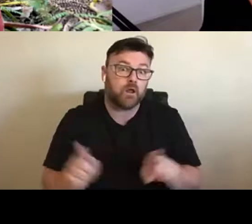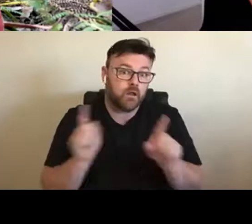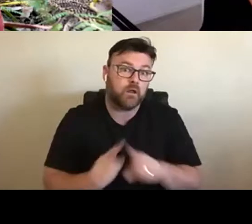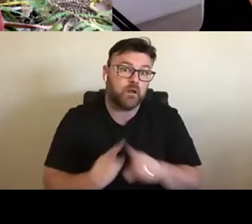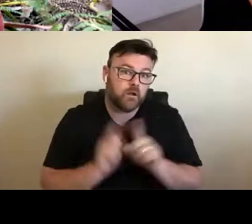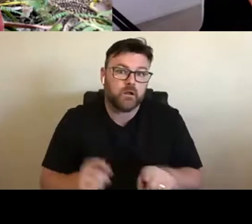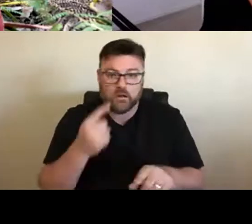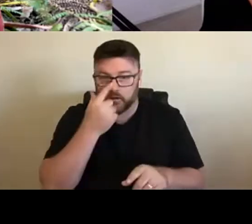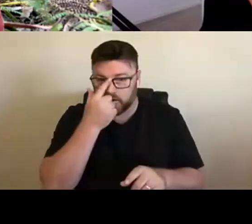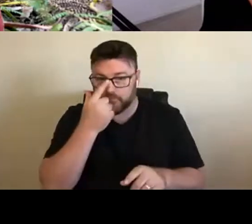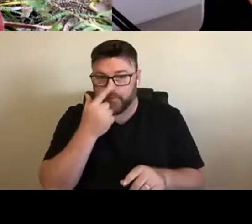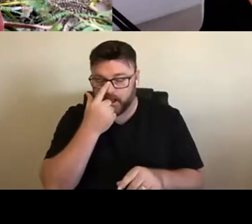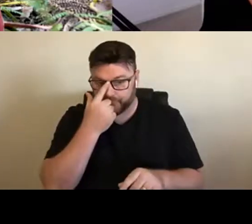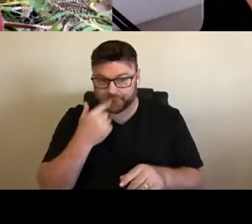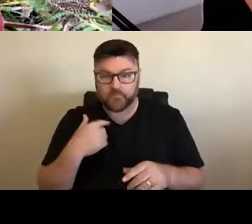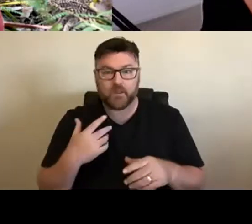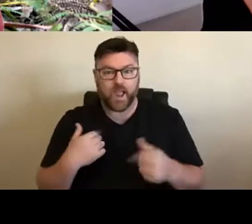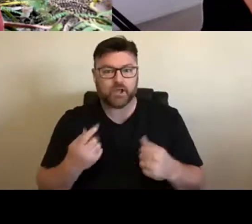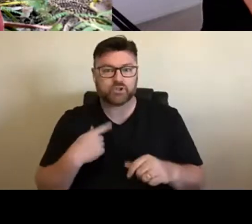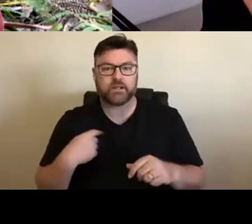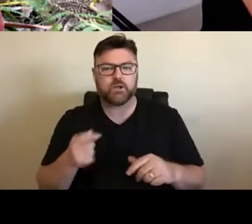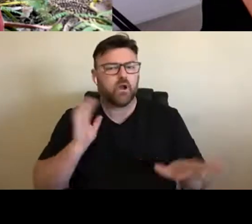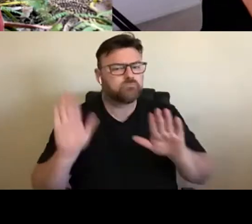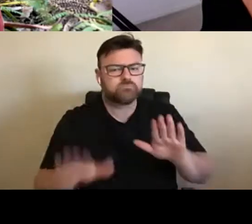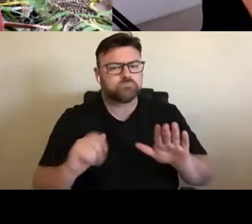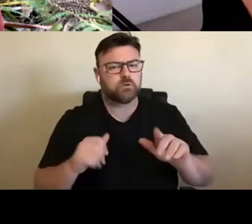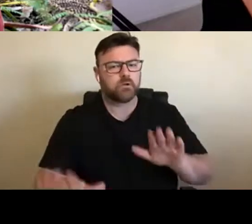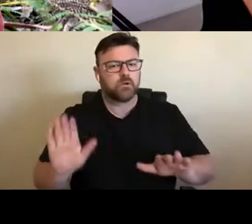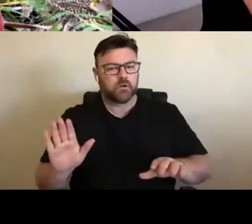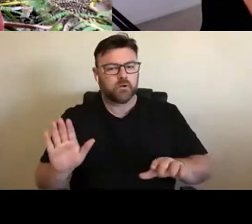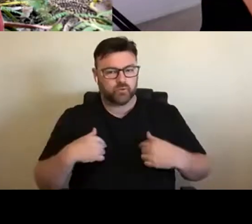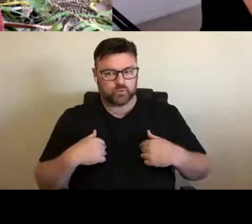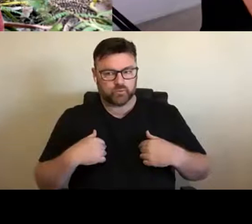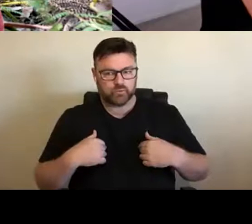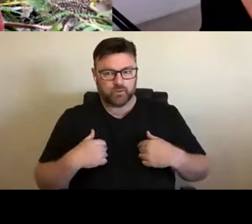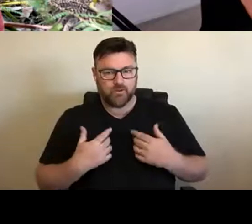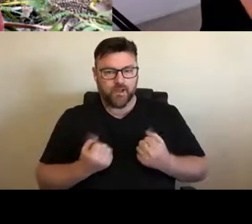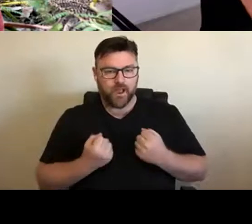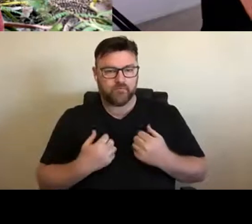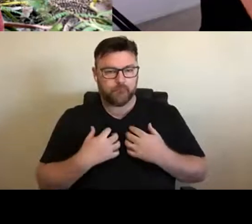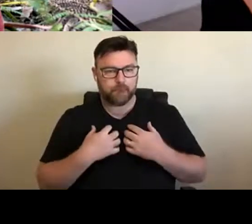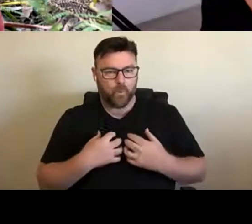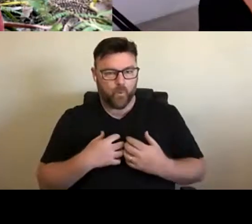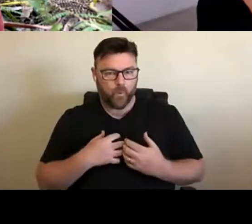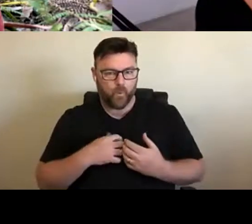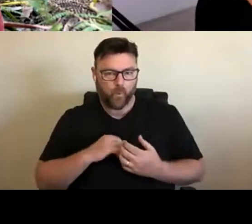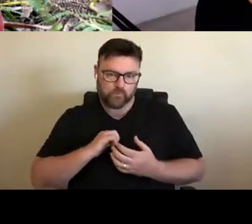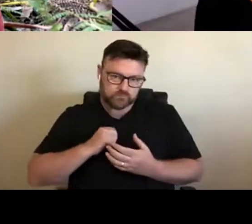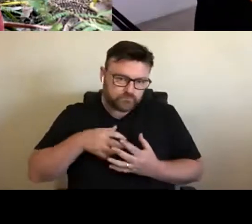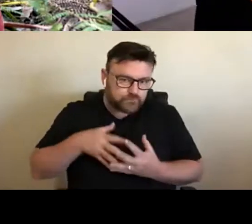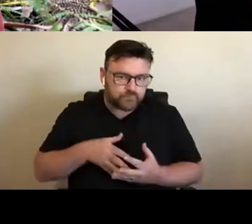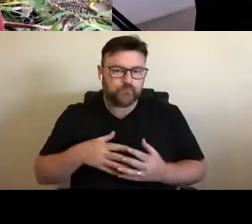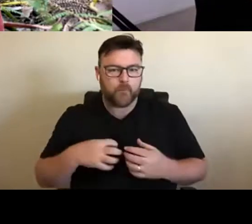the pedal when it comes to making artwork. It actually instilled what I think is on the path to more